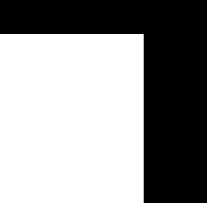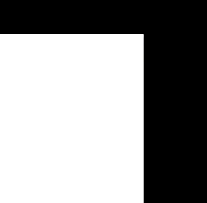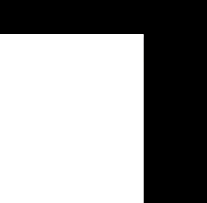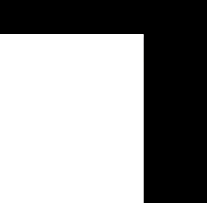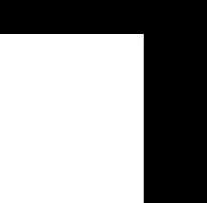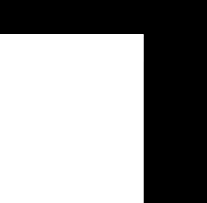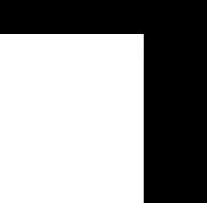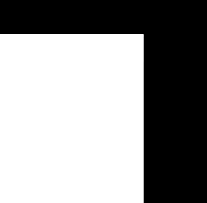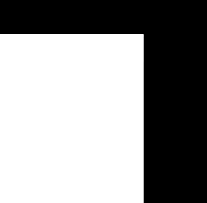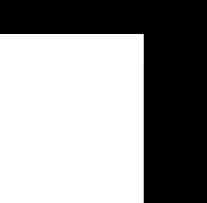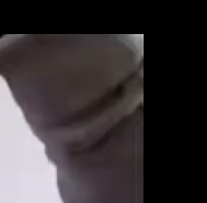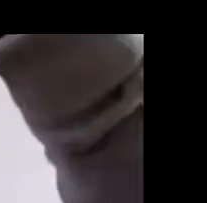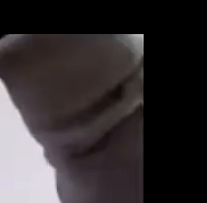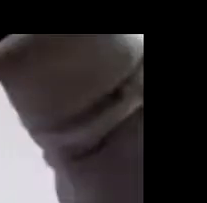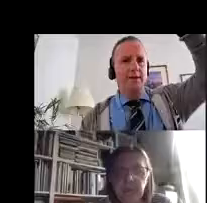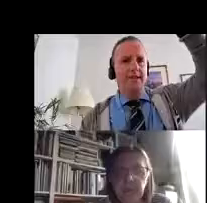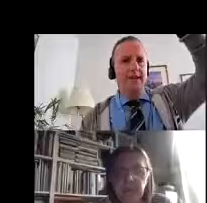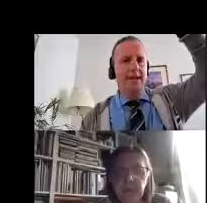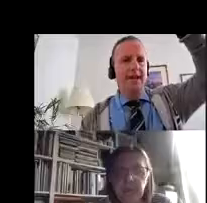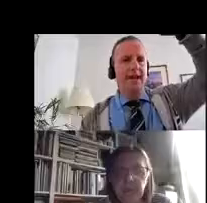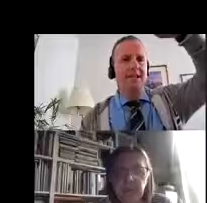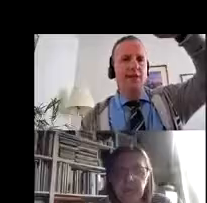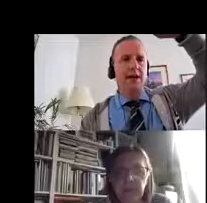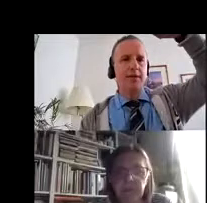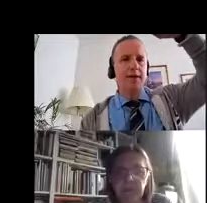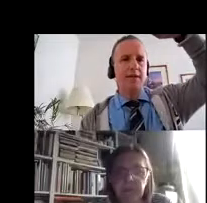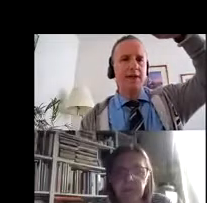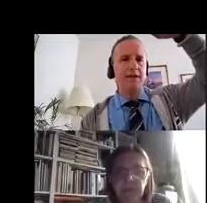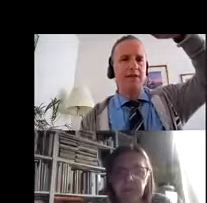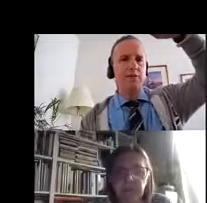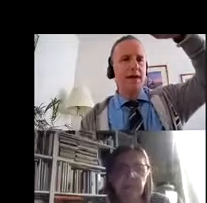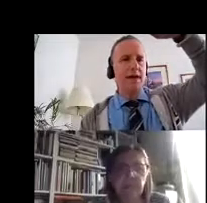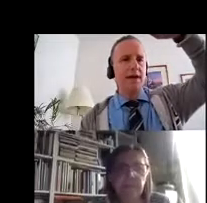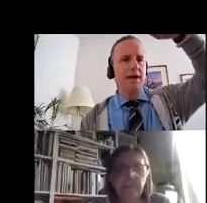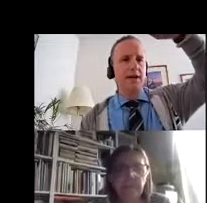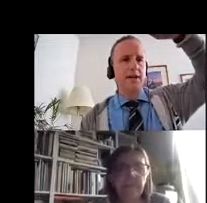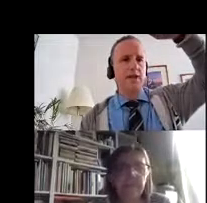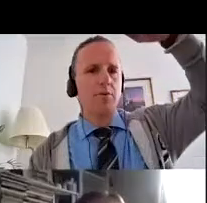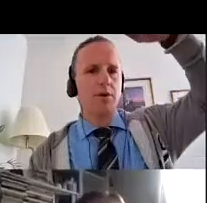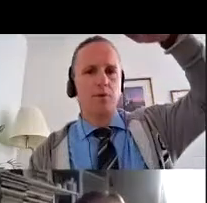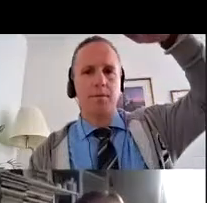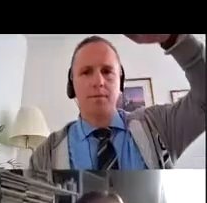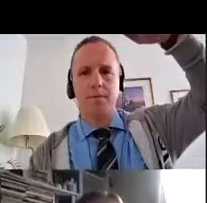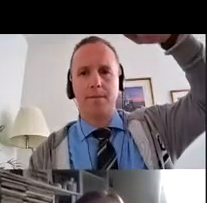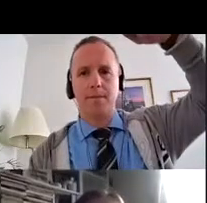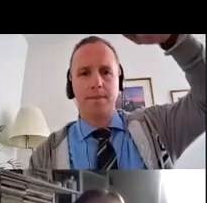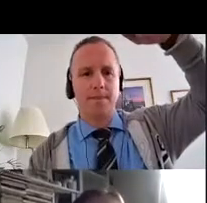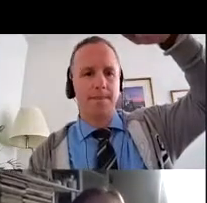I have a. If I may interrupt for 1 second, is there anybody here that needs to be in the interpreter